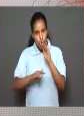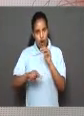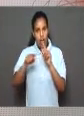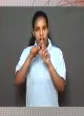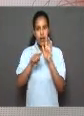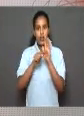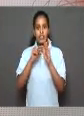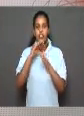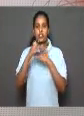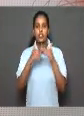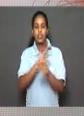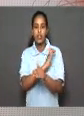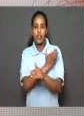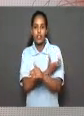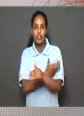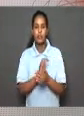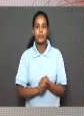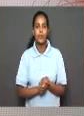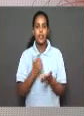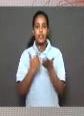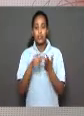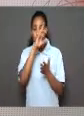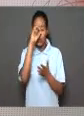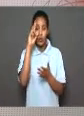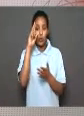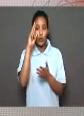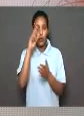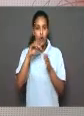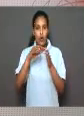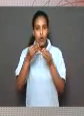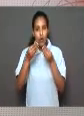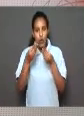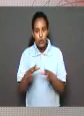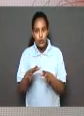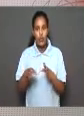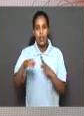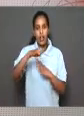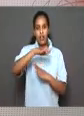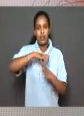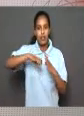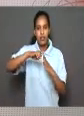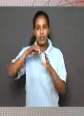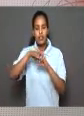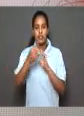low ionization energies. This is because the loss of